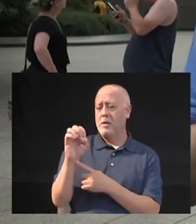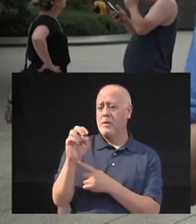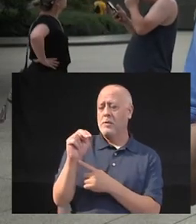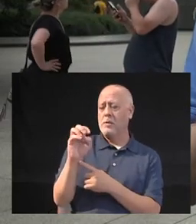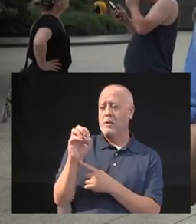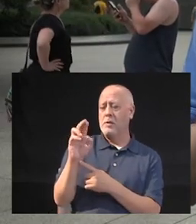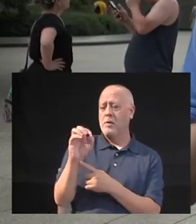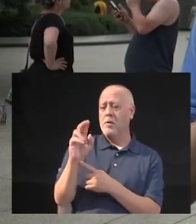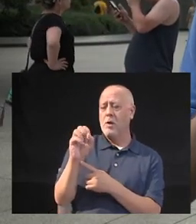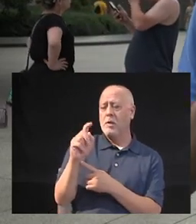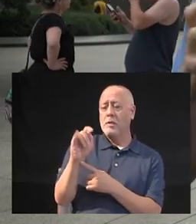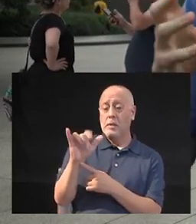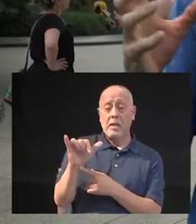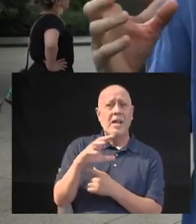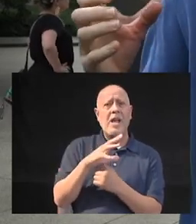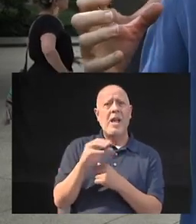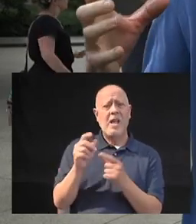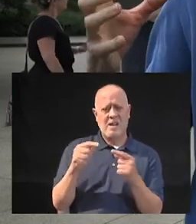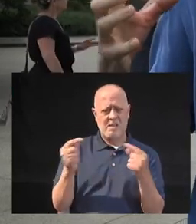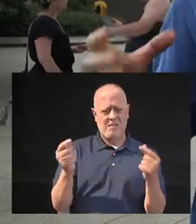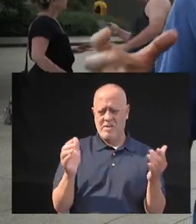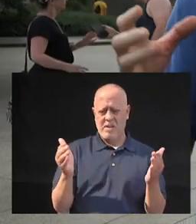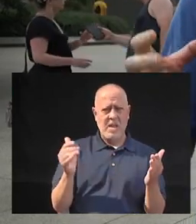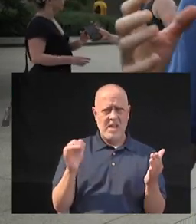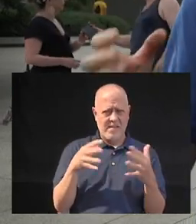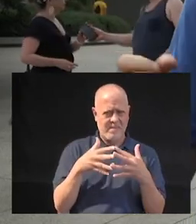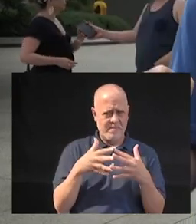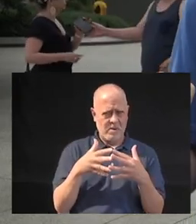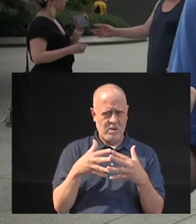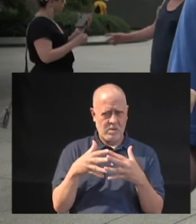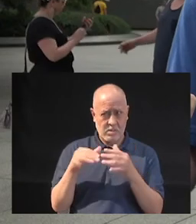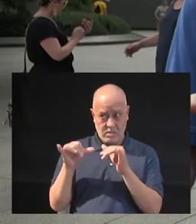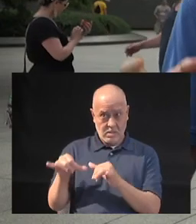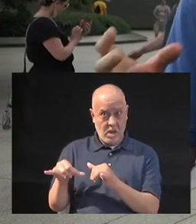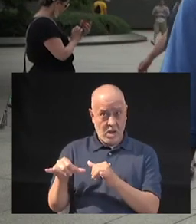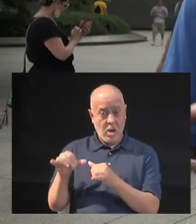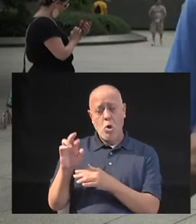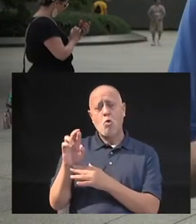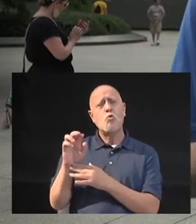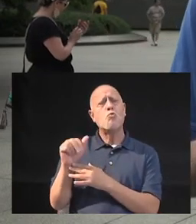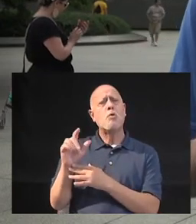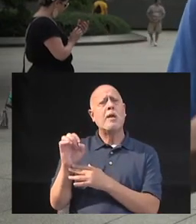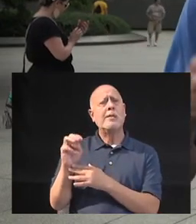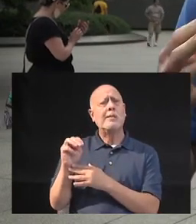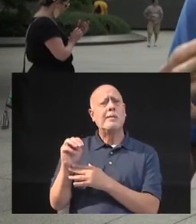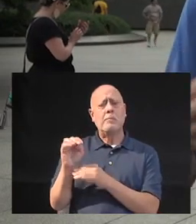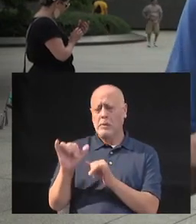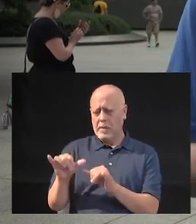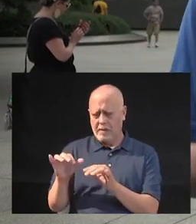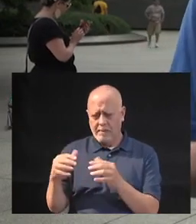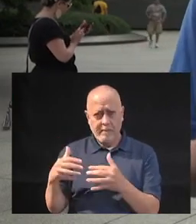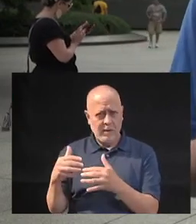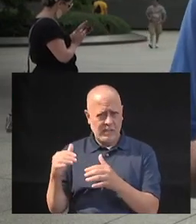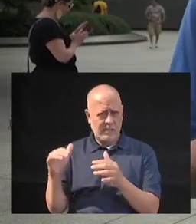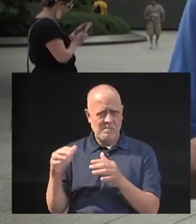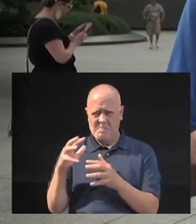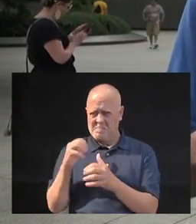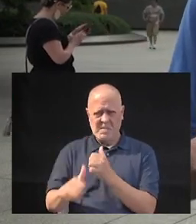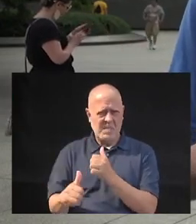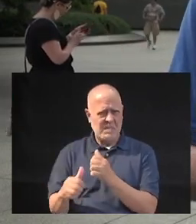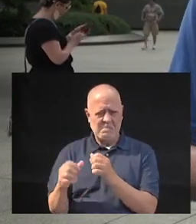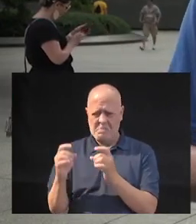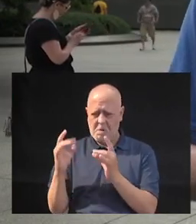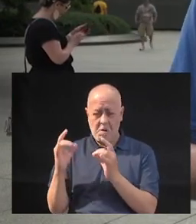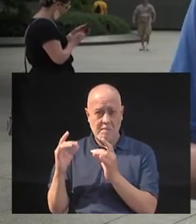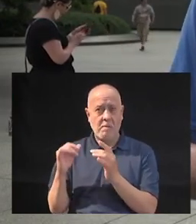contrast, if America was going to stick to racism, to fear, and to cruelty. That was the